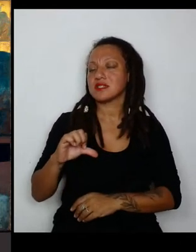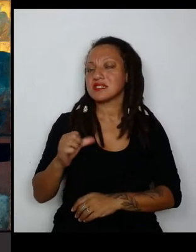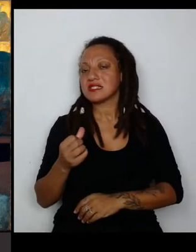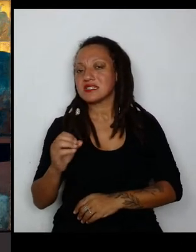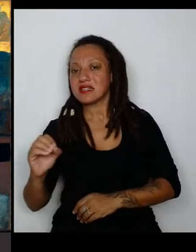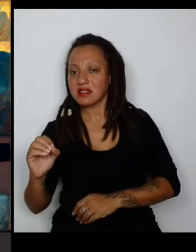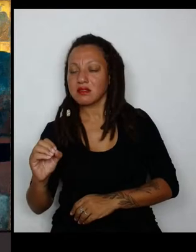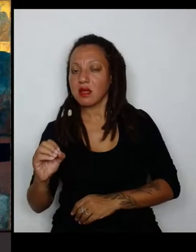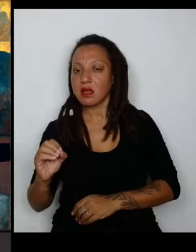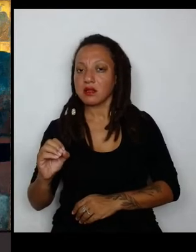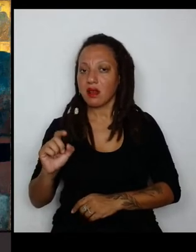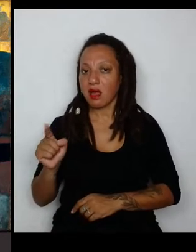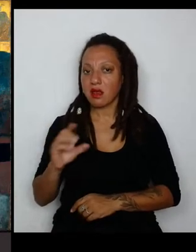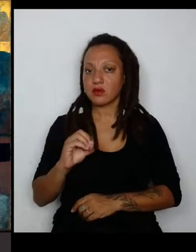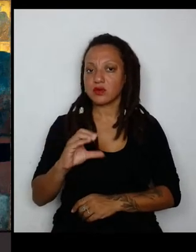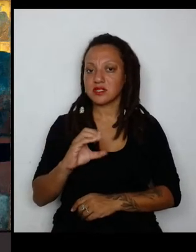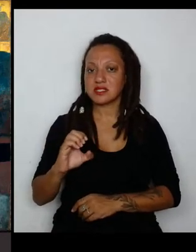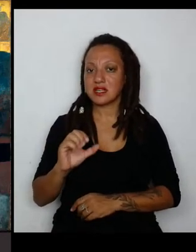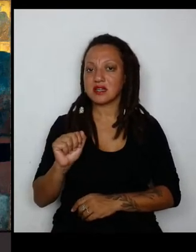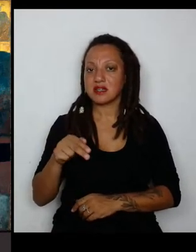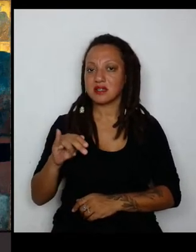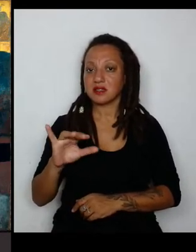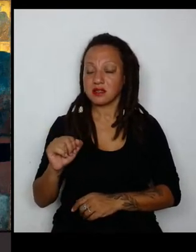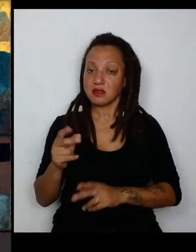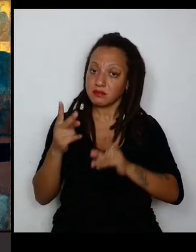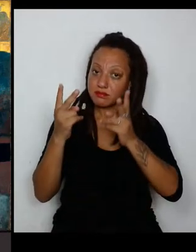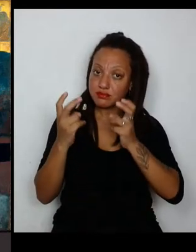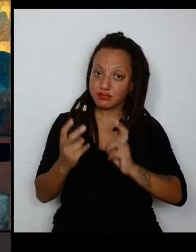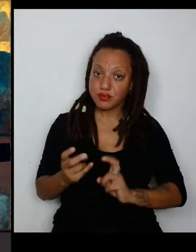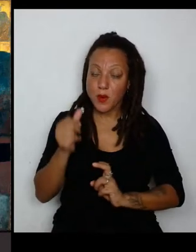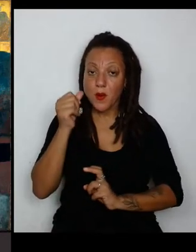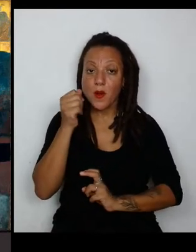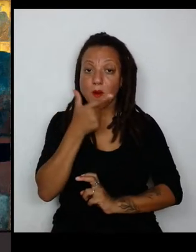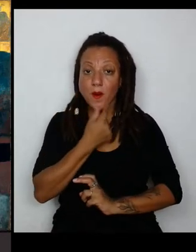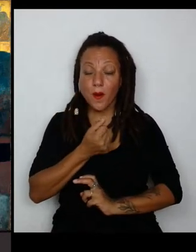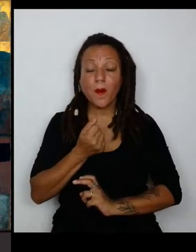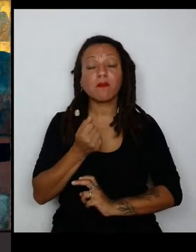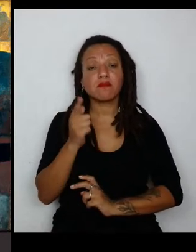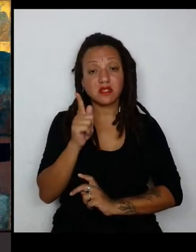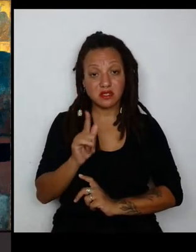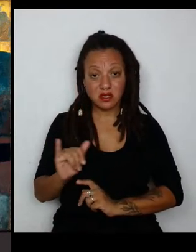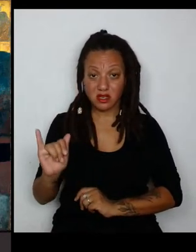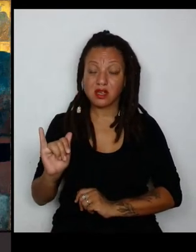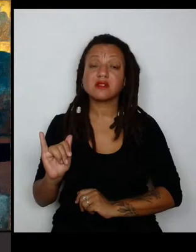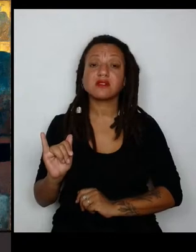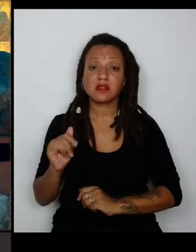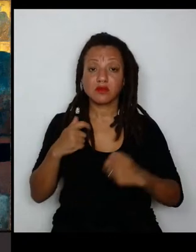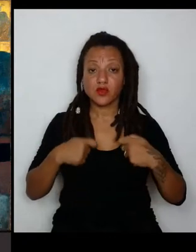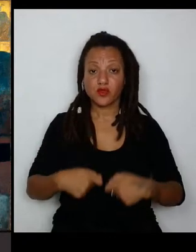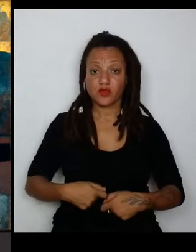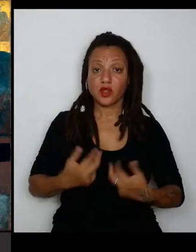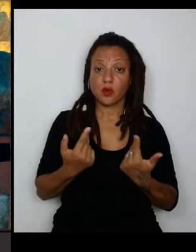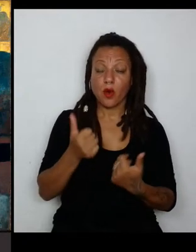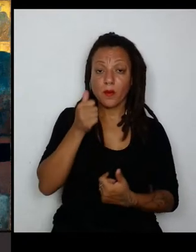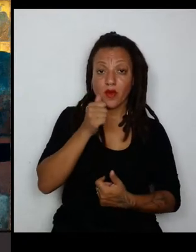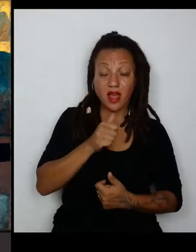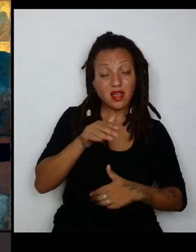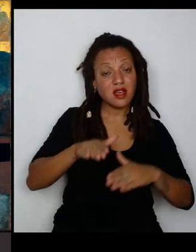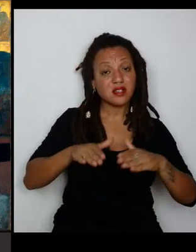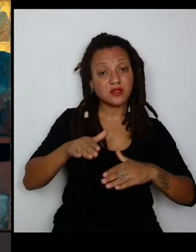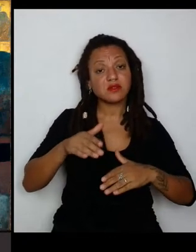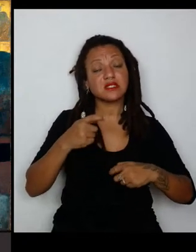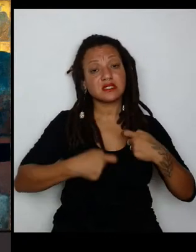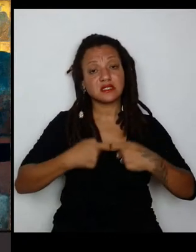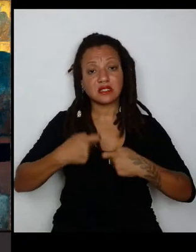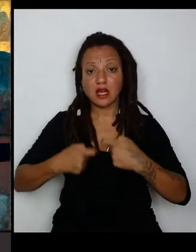men often for money the more traditional male to female trans identity in the pacific is the mahu someone who at an early age